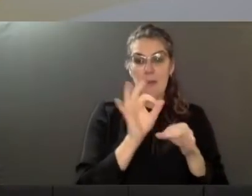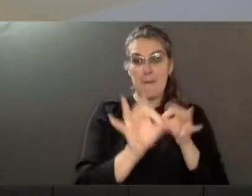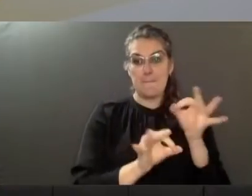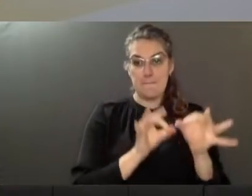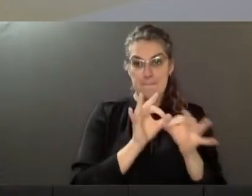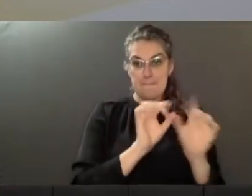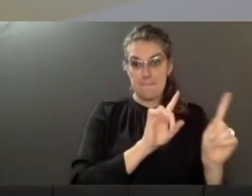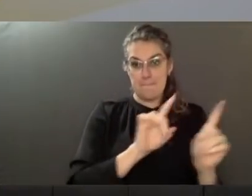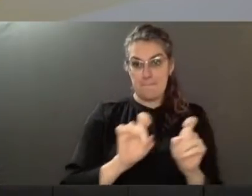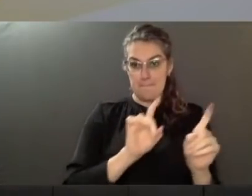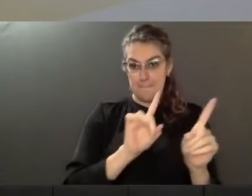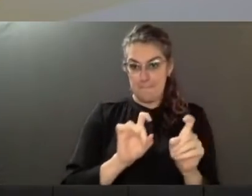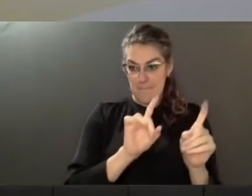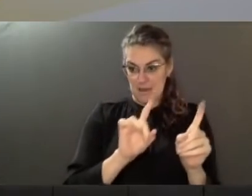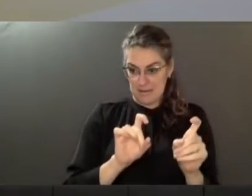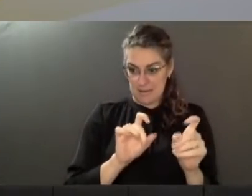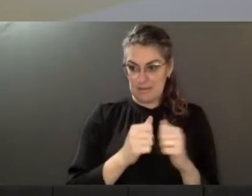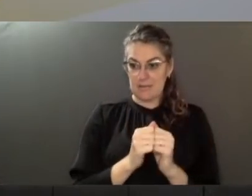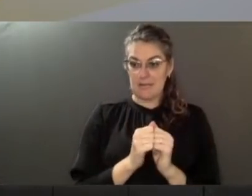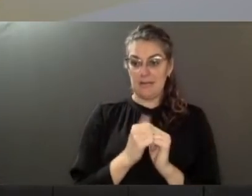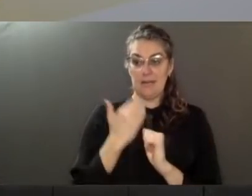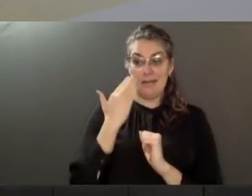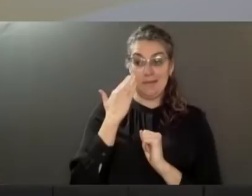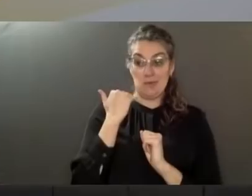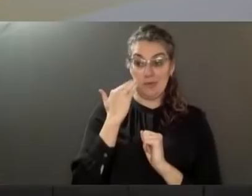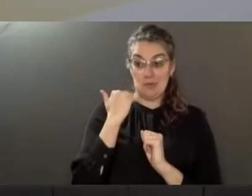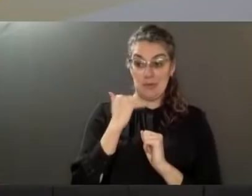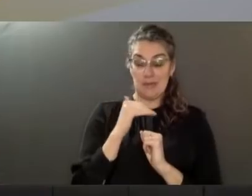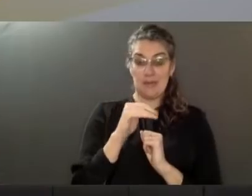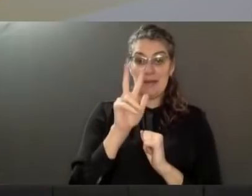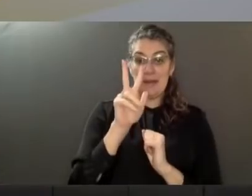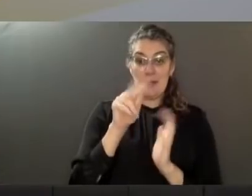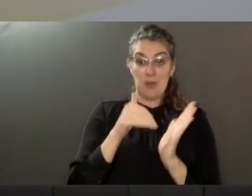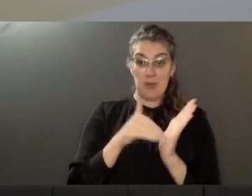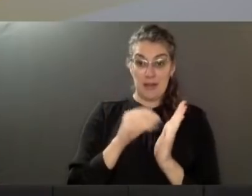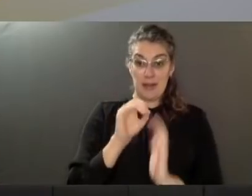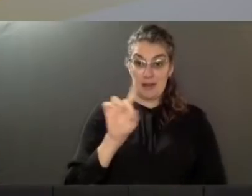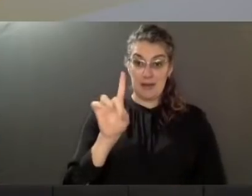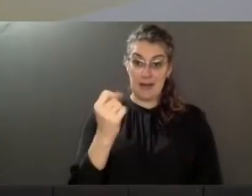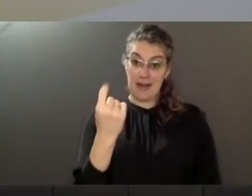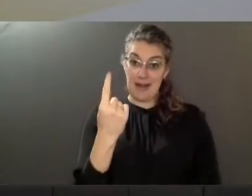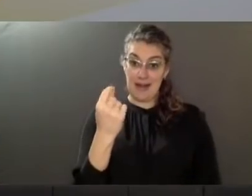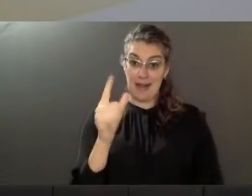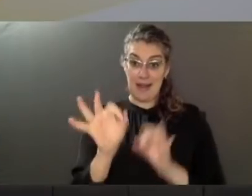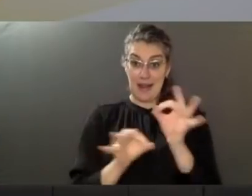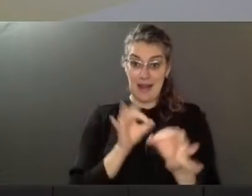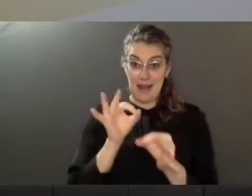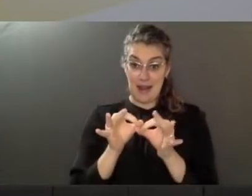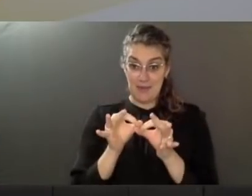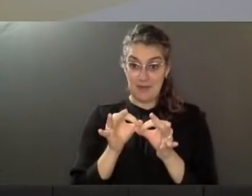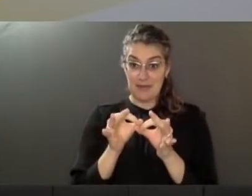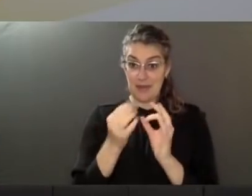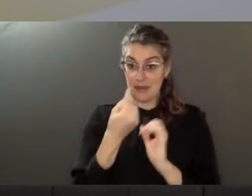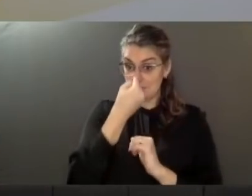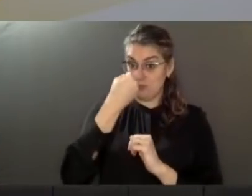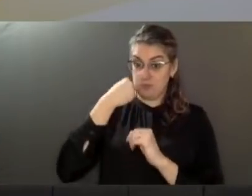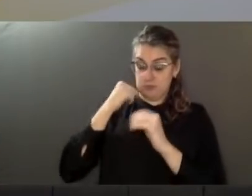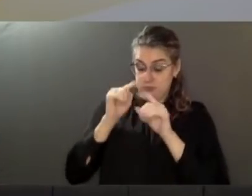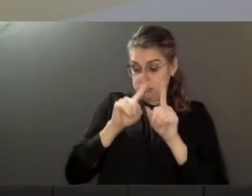3,011 COVID-19 tests. And I urge all Islanders with symptoms, even mild ones, to get tested for